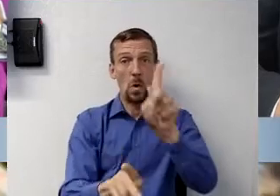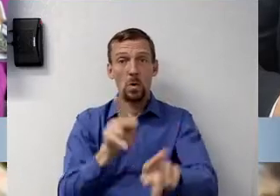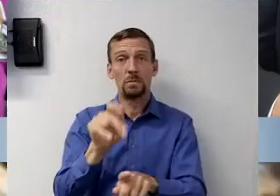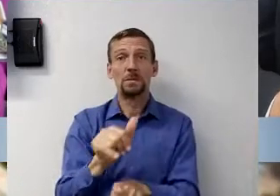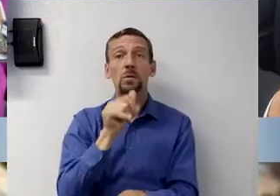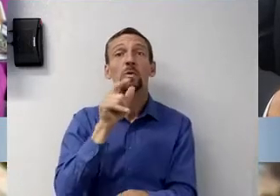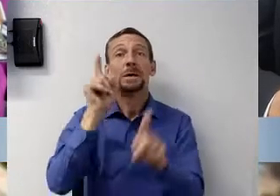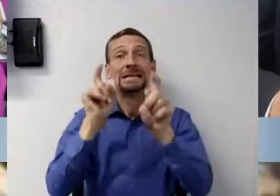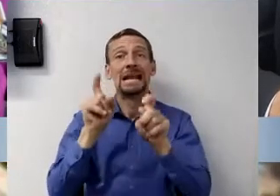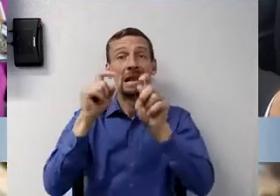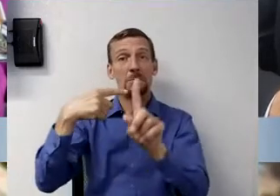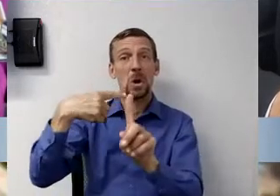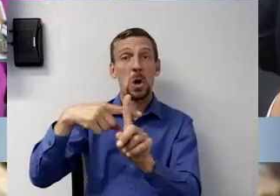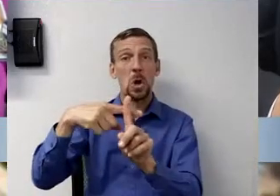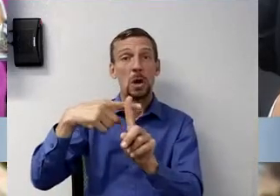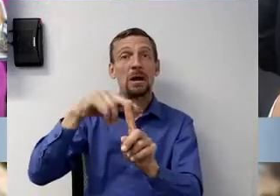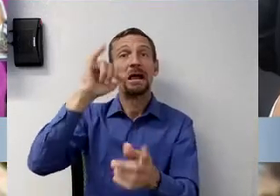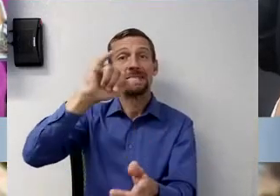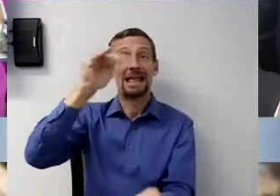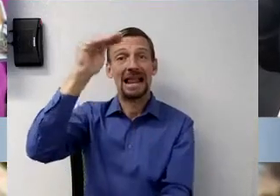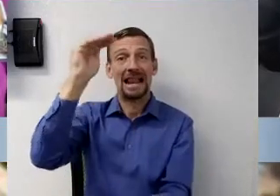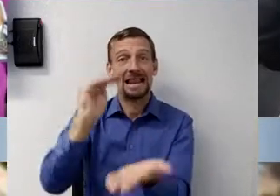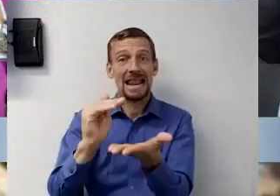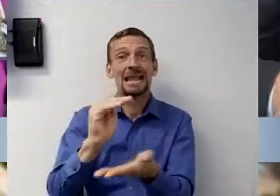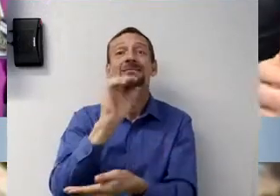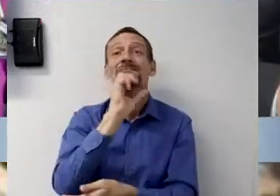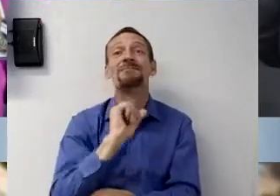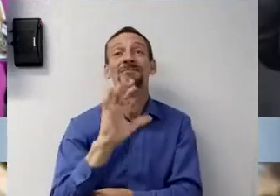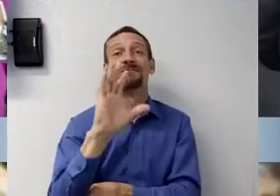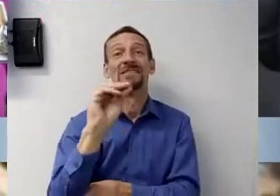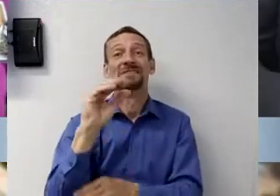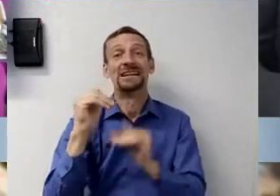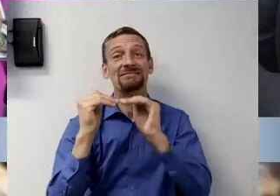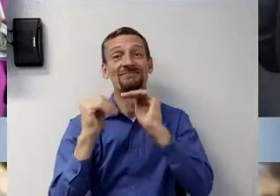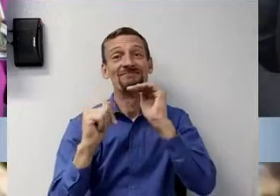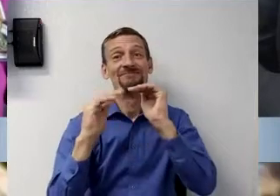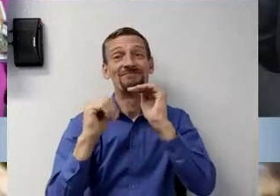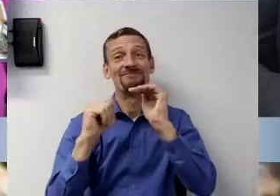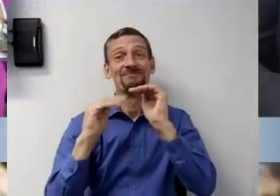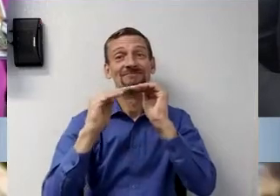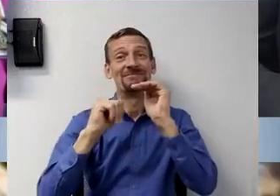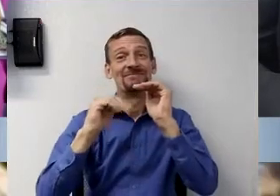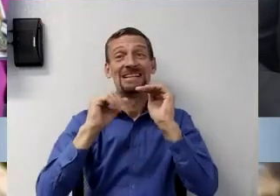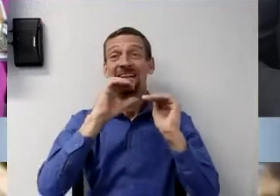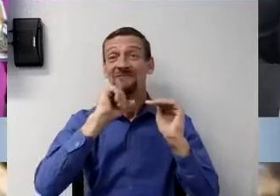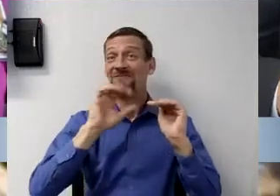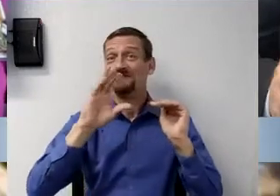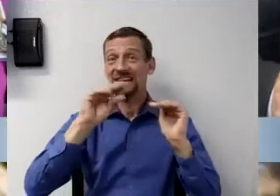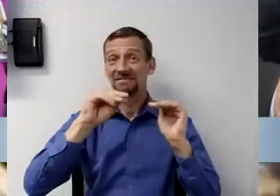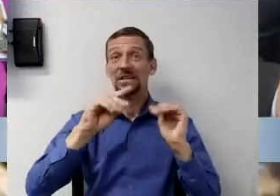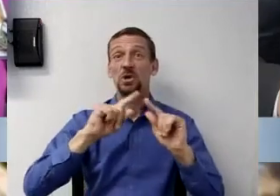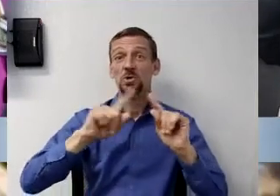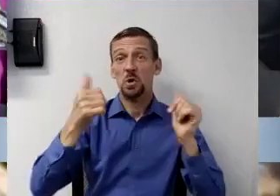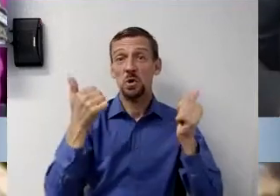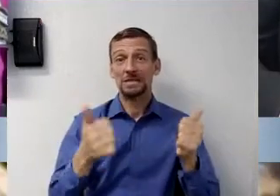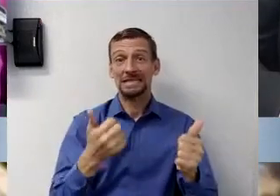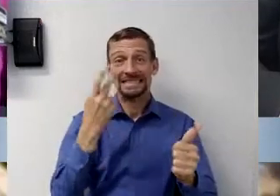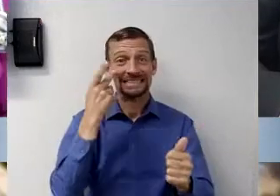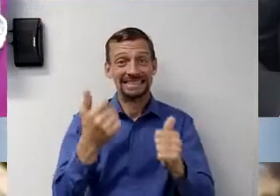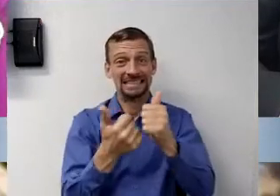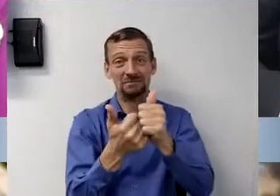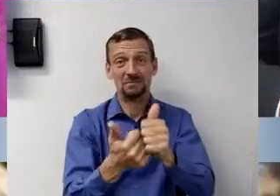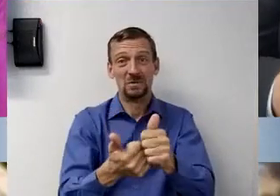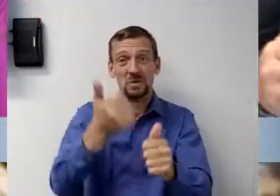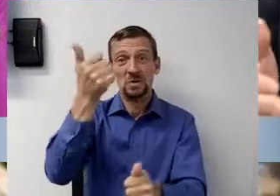tested positive are less than 50 years old. So I think we're still seeing a majority of